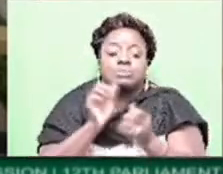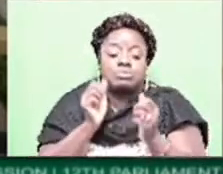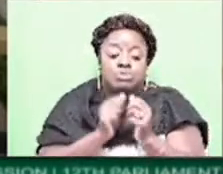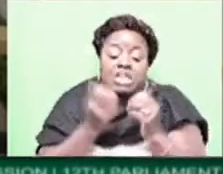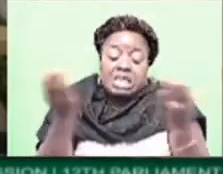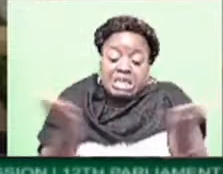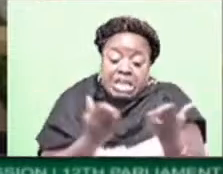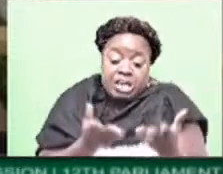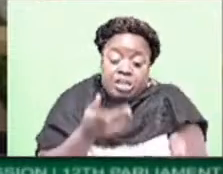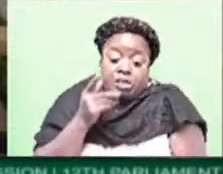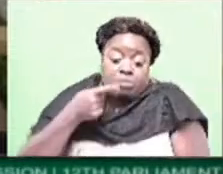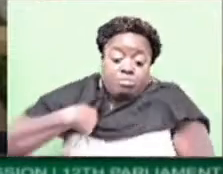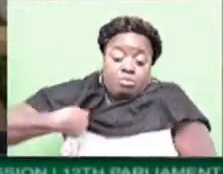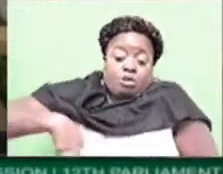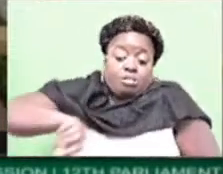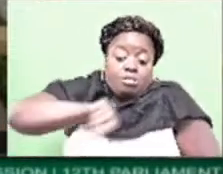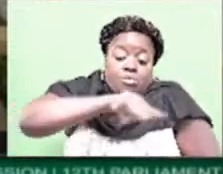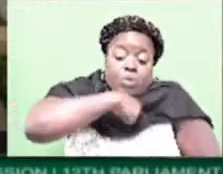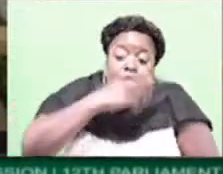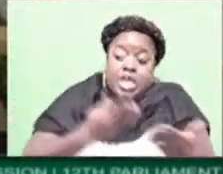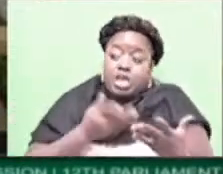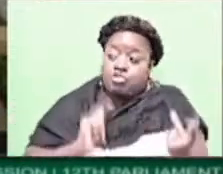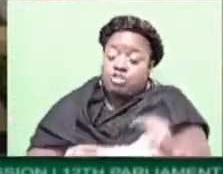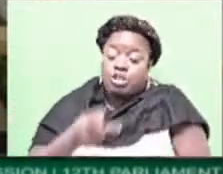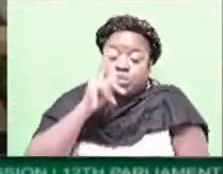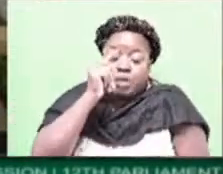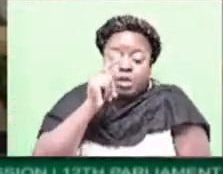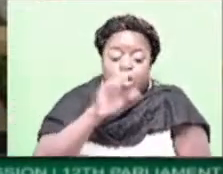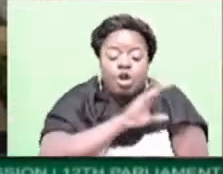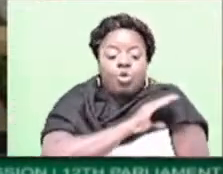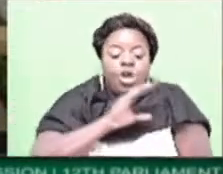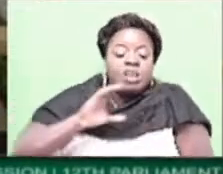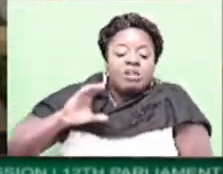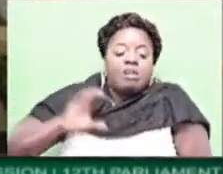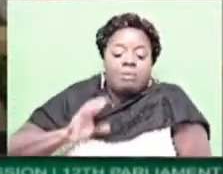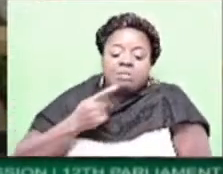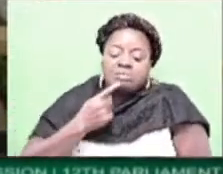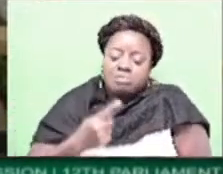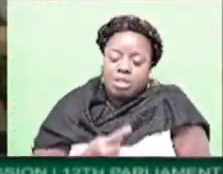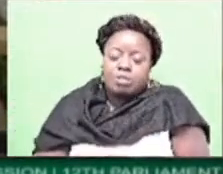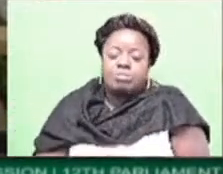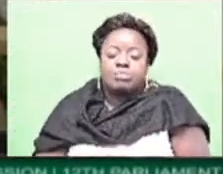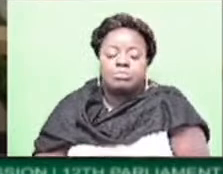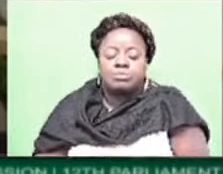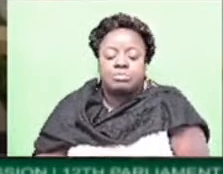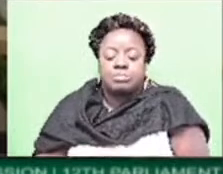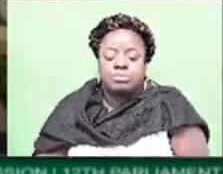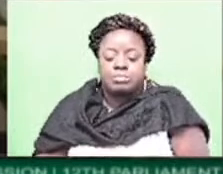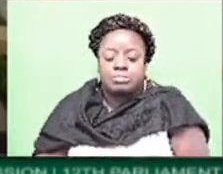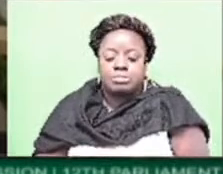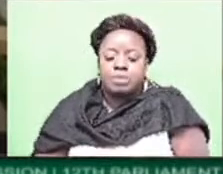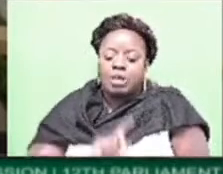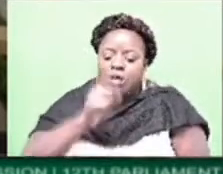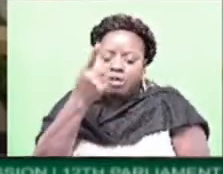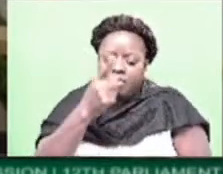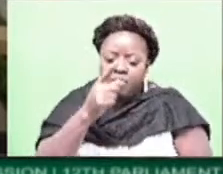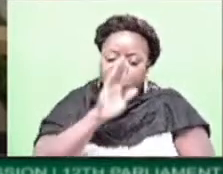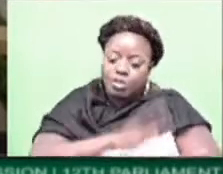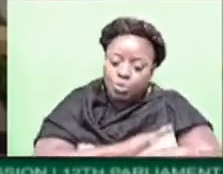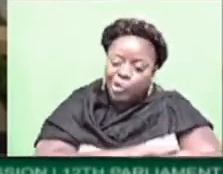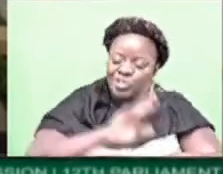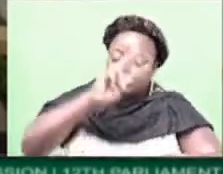and Tobago and what the Cabinet and the government is proposing. And there's a tiered system in terms of the first offense, the second offense, and the third